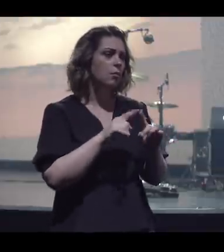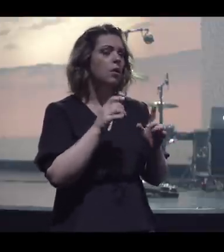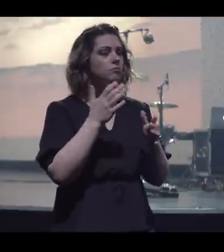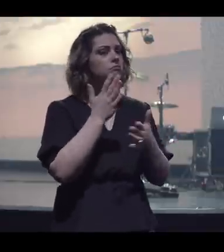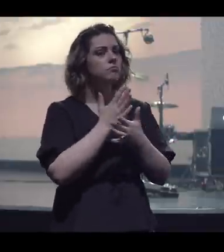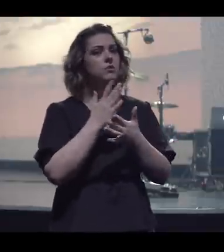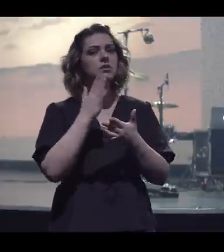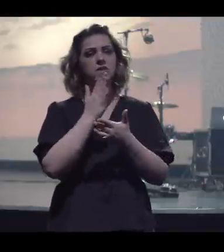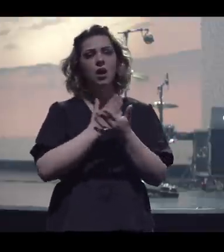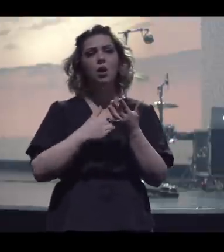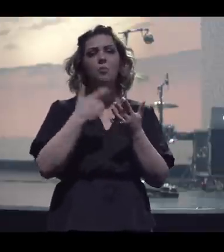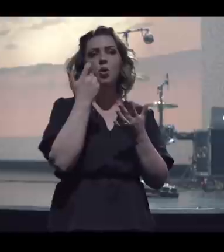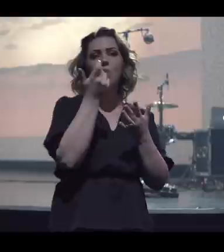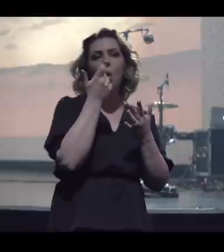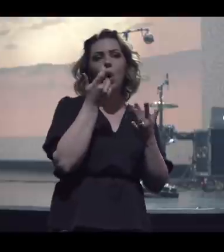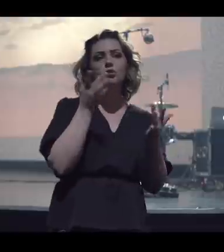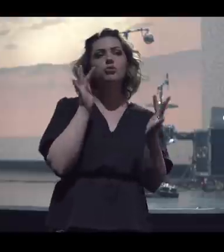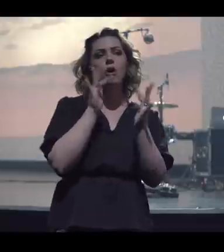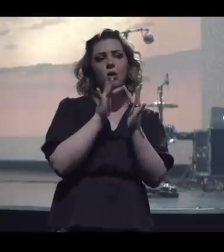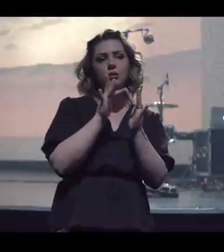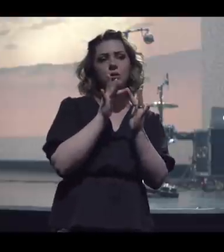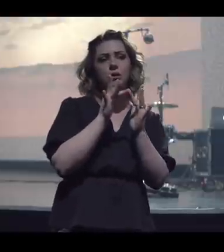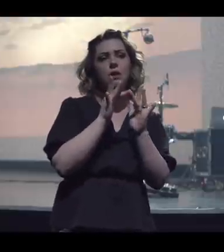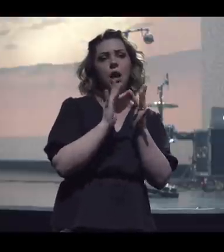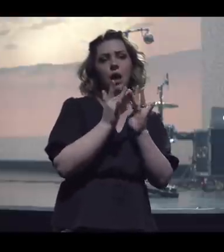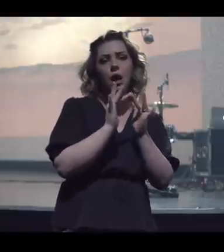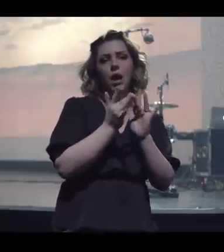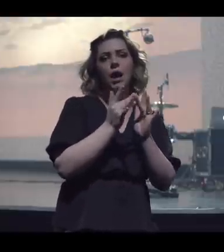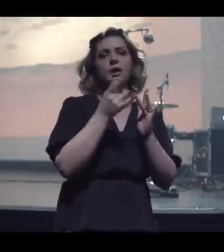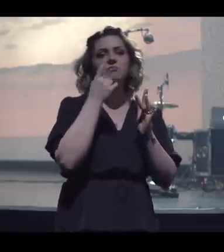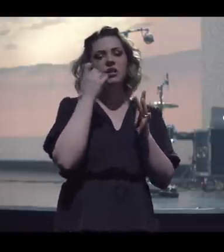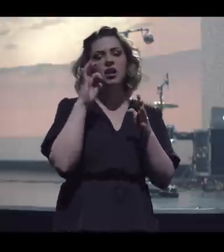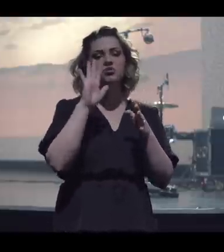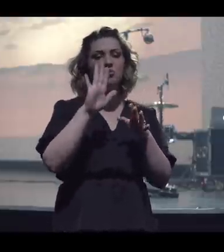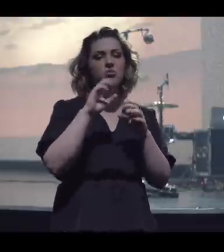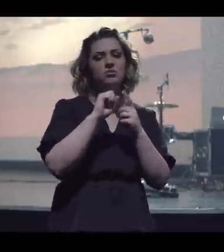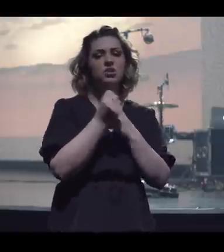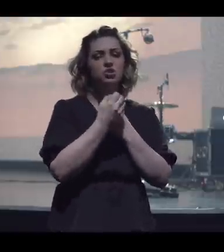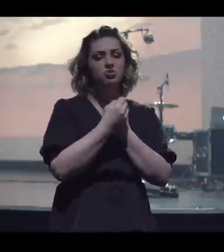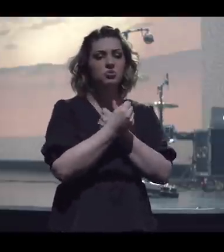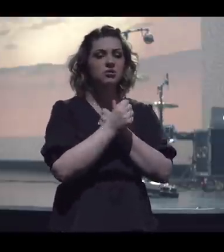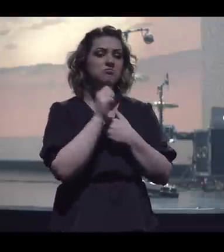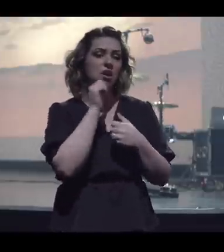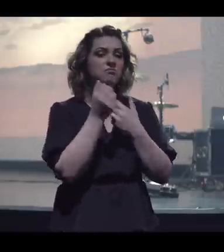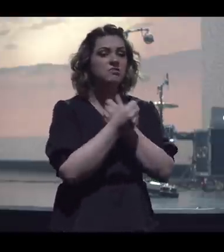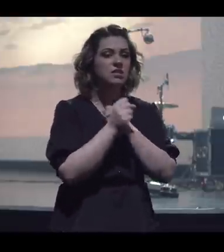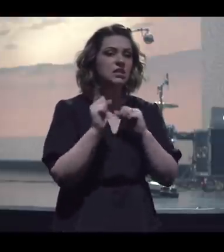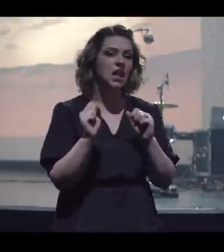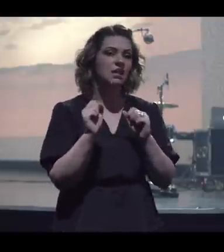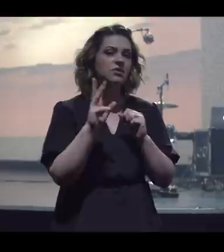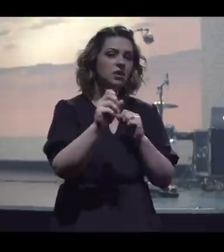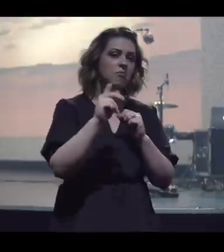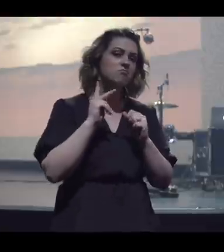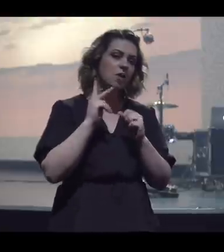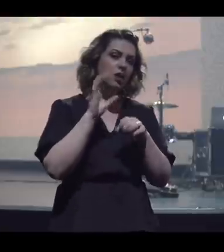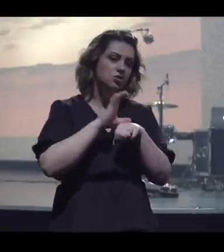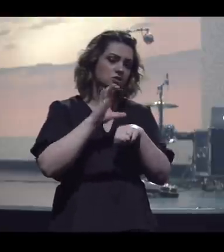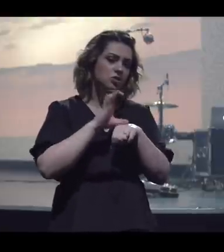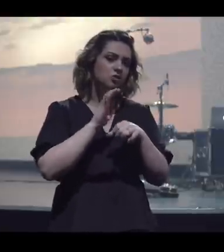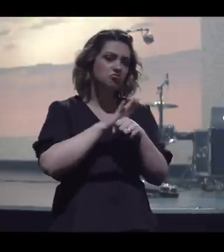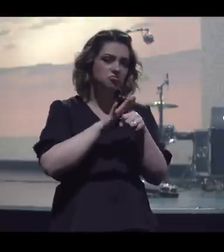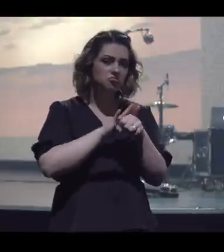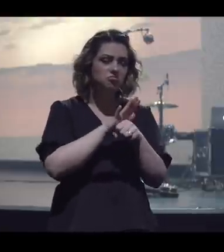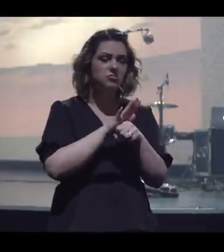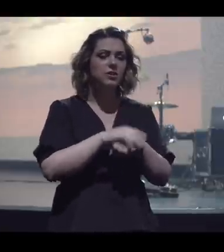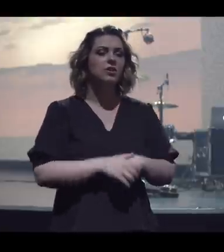are in a situation where it would not be safe for you to return. Total respect for that.